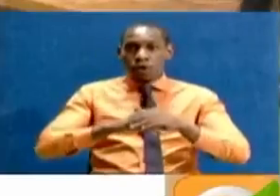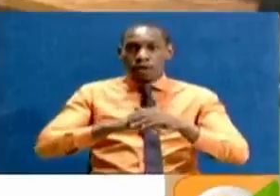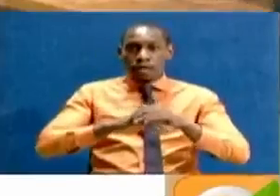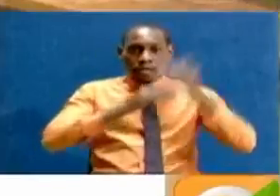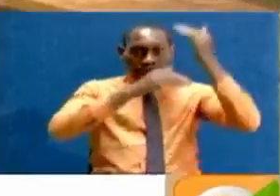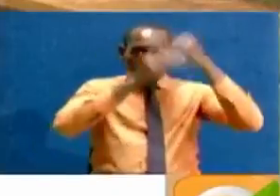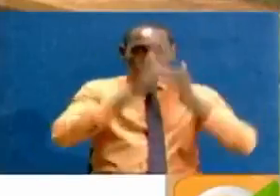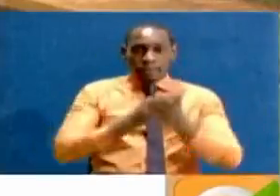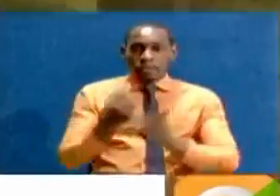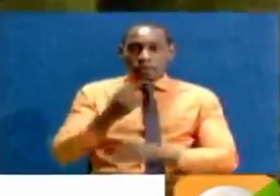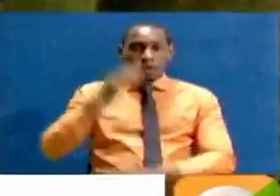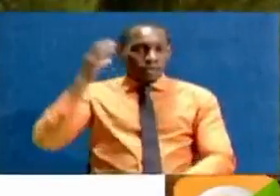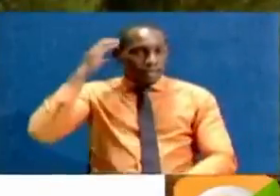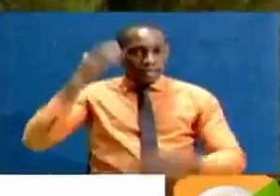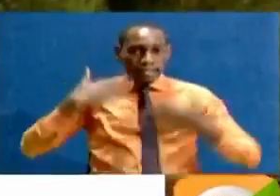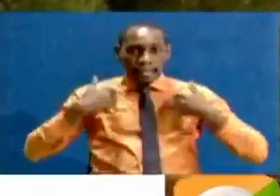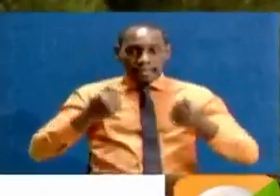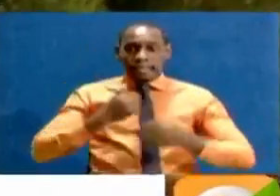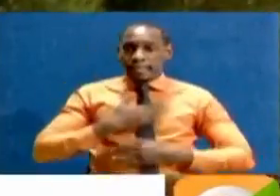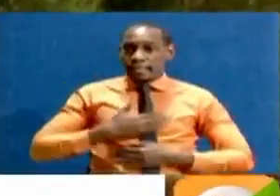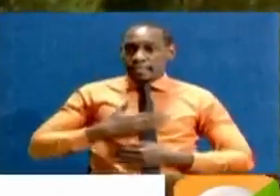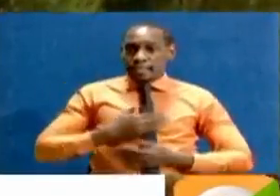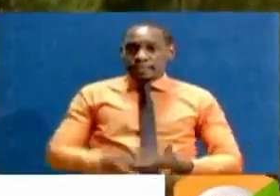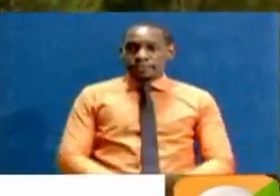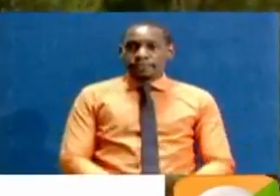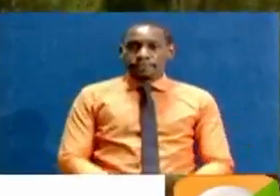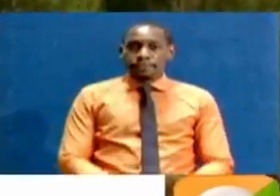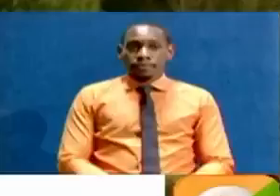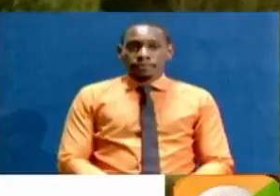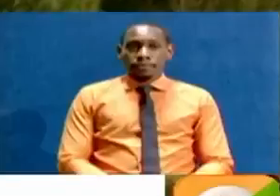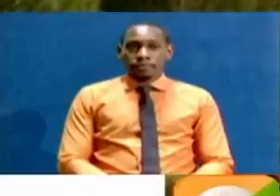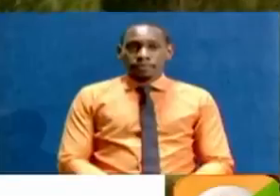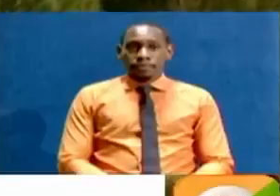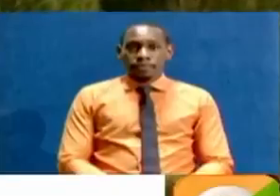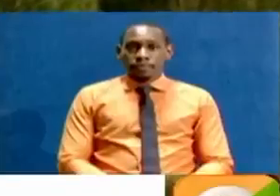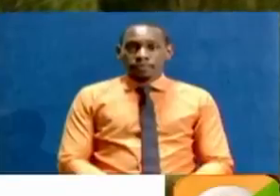the exception of the College of Health Sciences. Hassan Mugambi, Citizen TV.